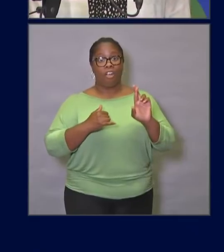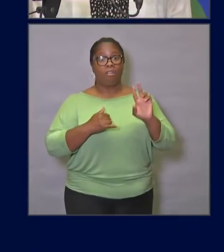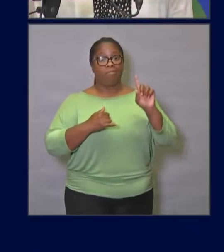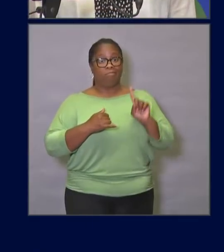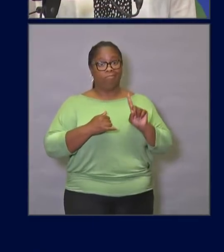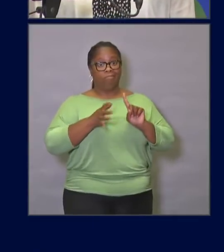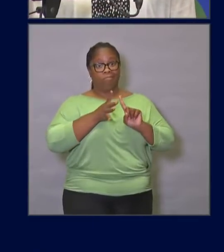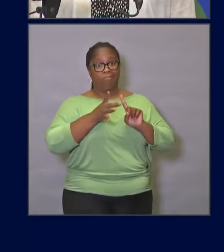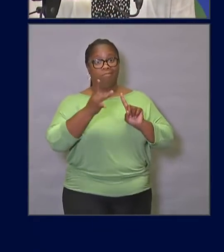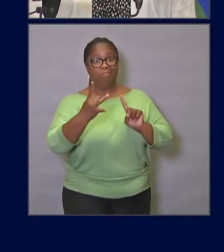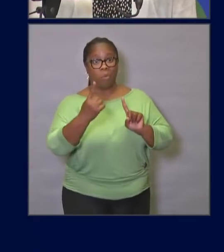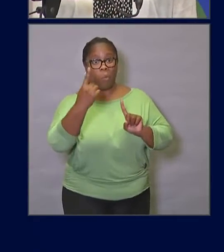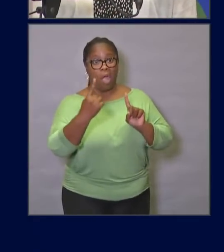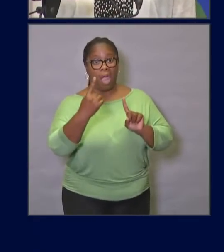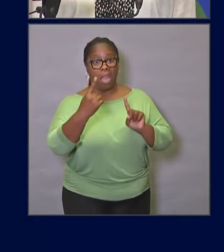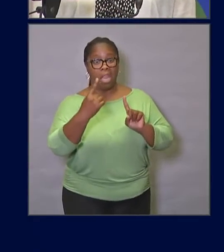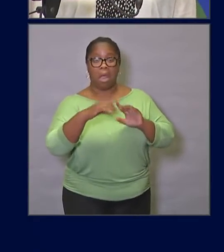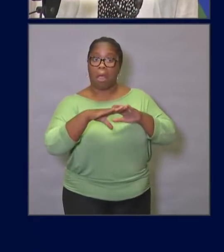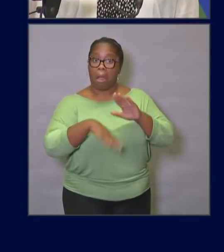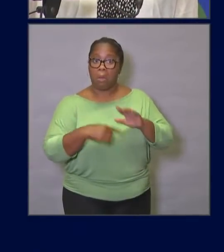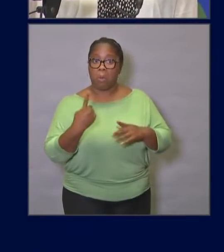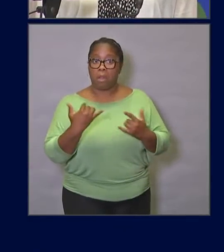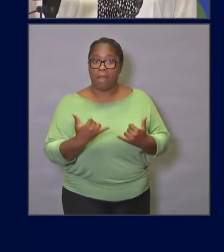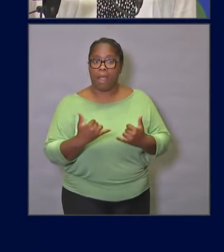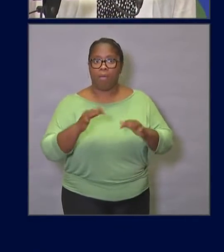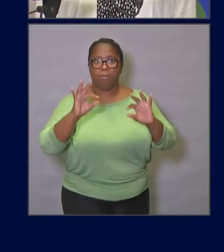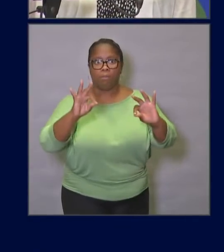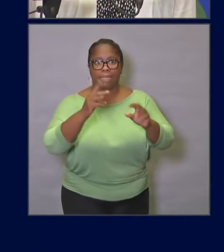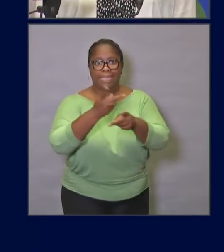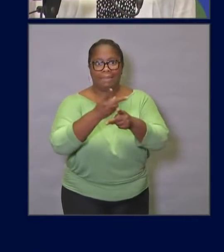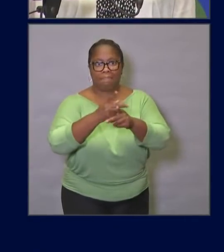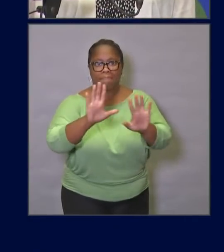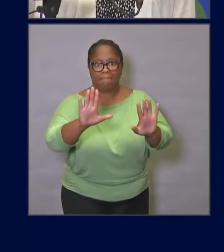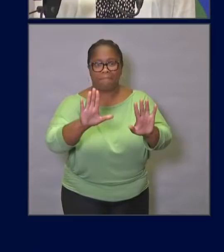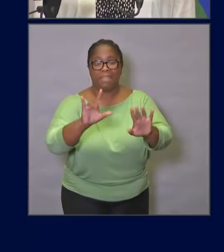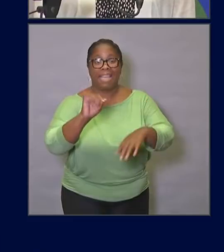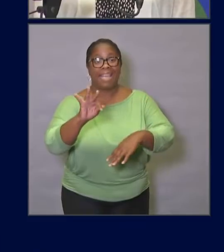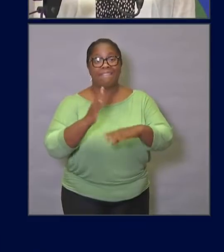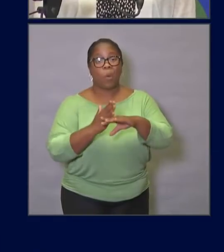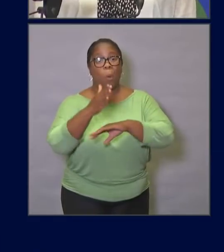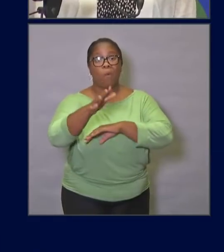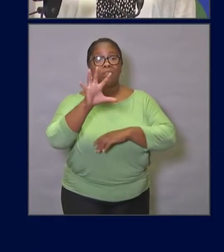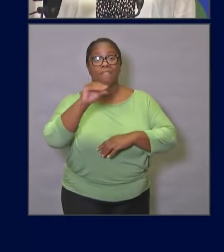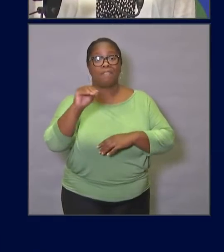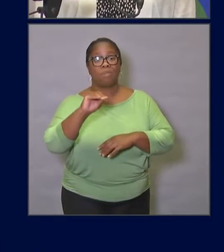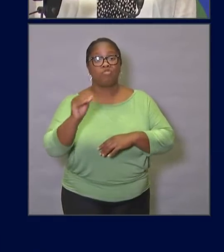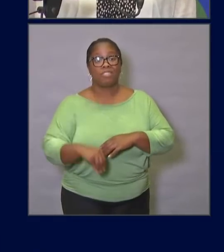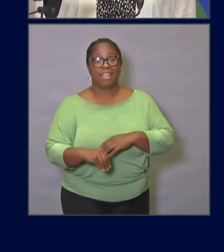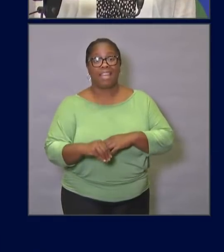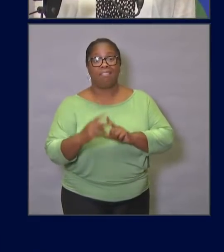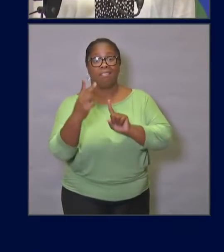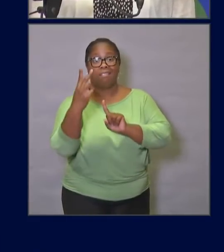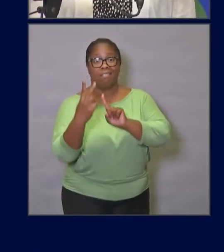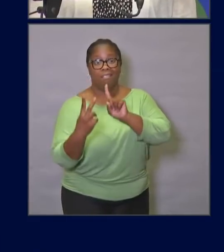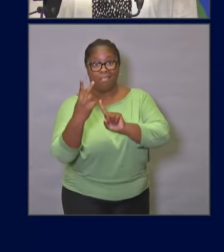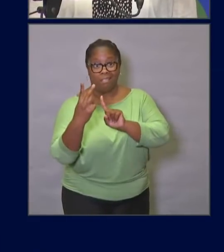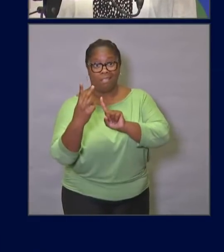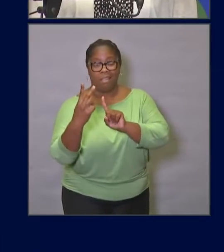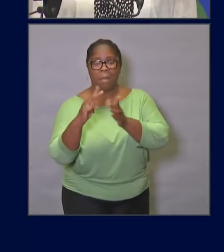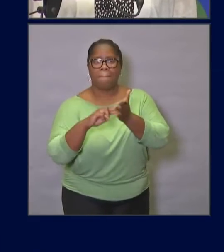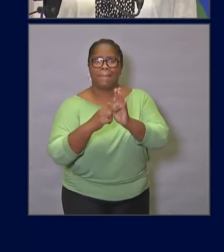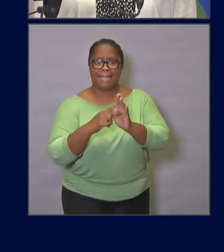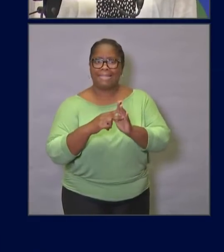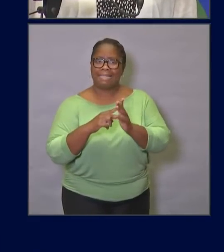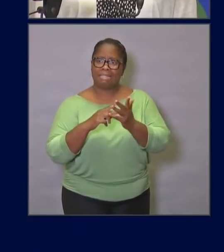to keep it there. If we increase R by 50% above where it is now, then by December, more than half